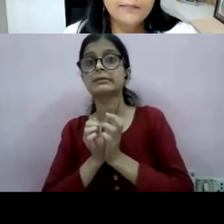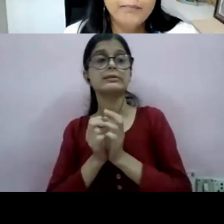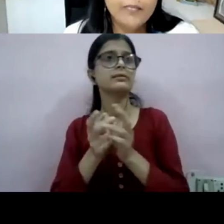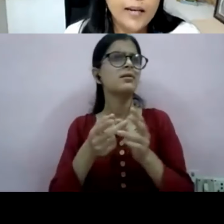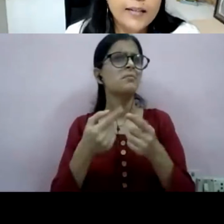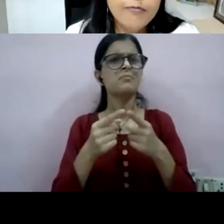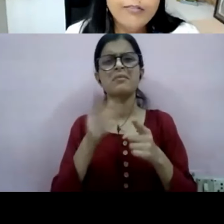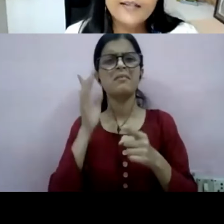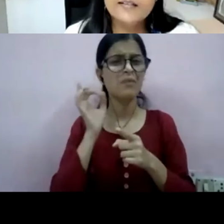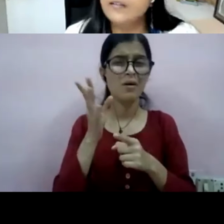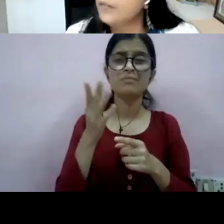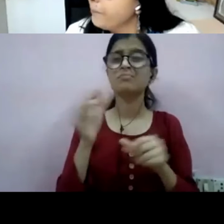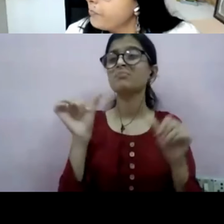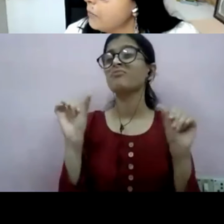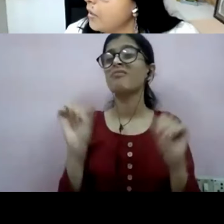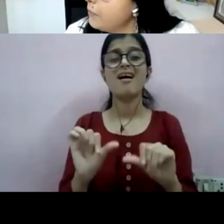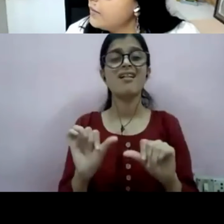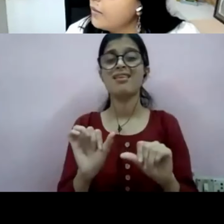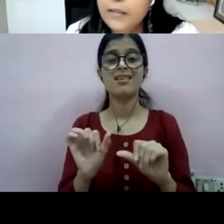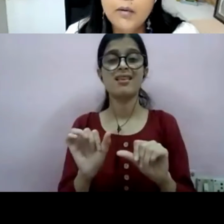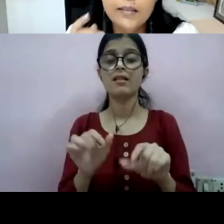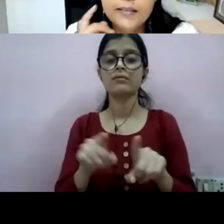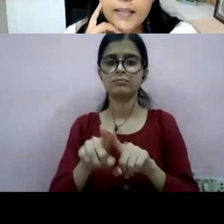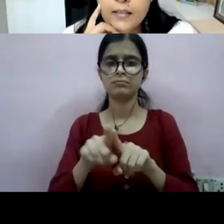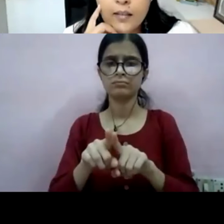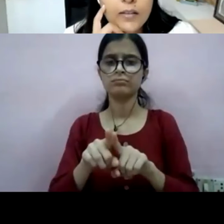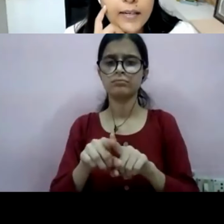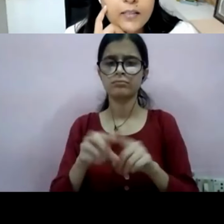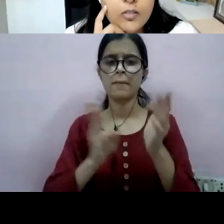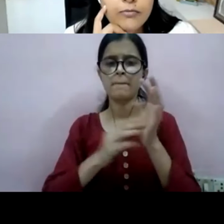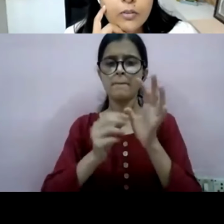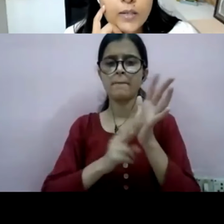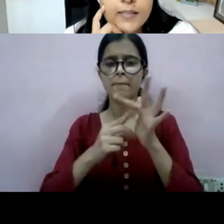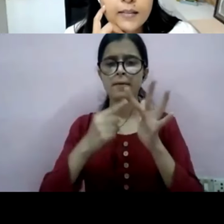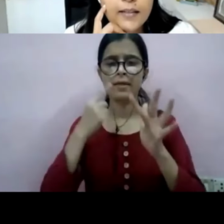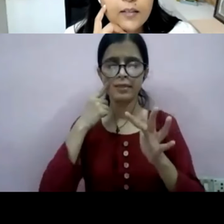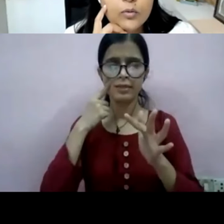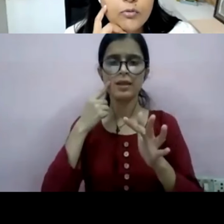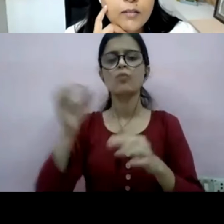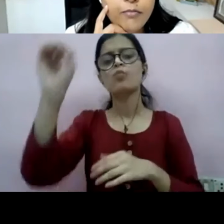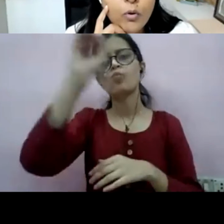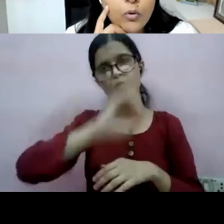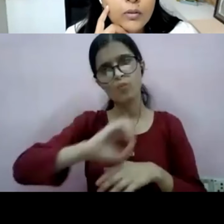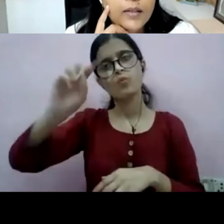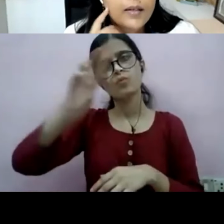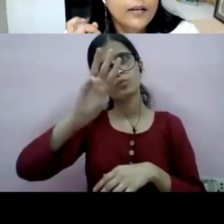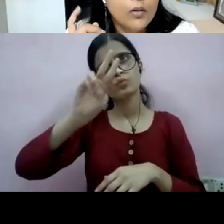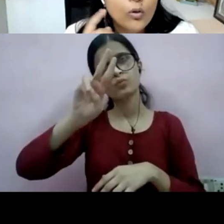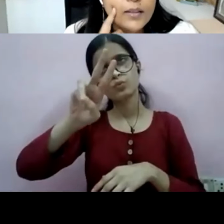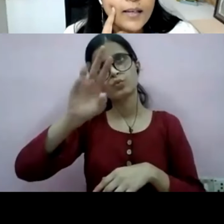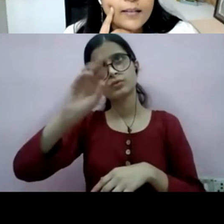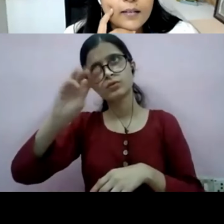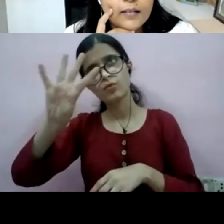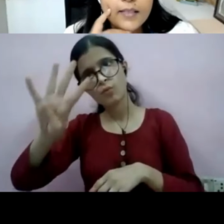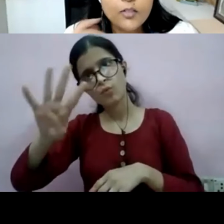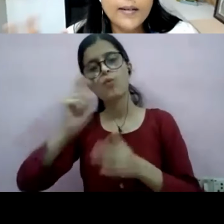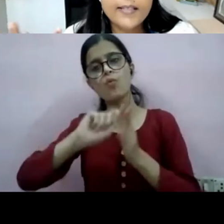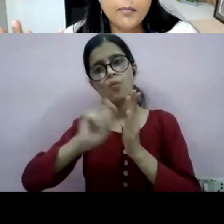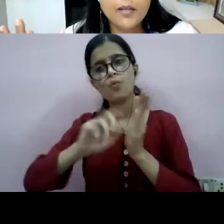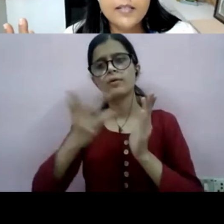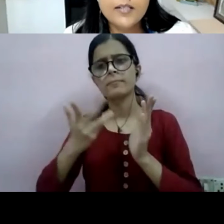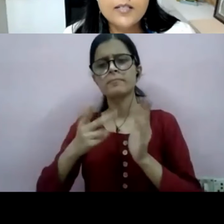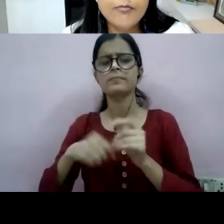unavoidable. And in fact, Mahapatra and Mahanti, in the context of Odisha in 2004, wrote that